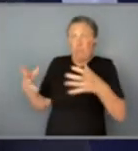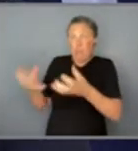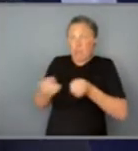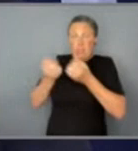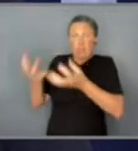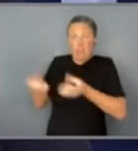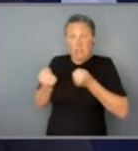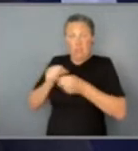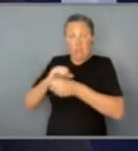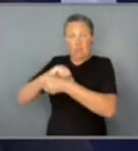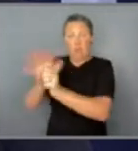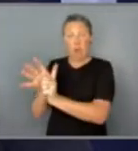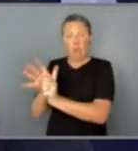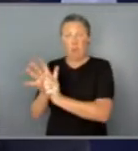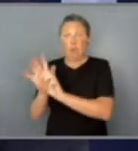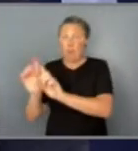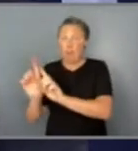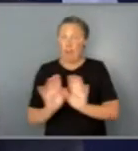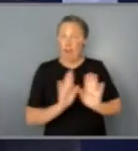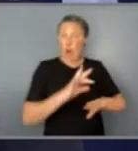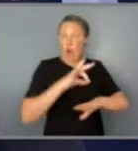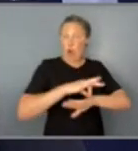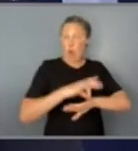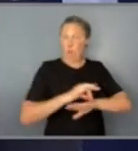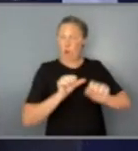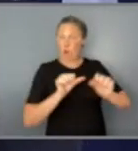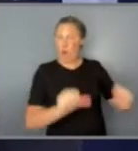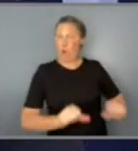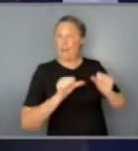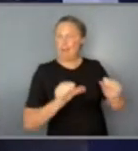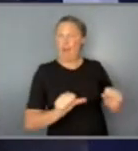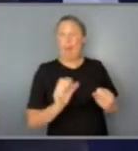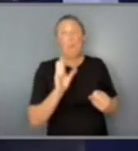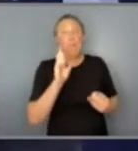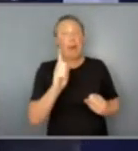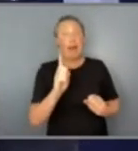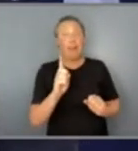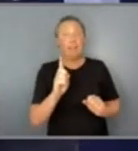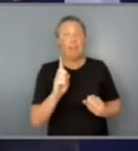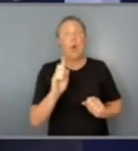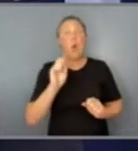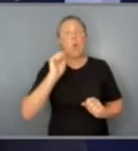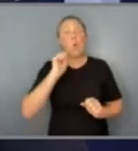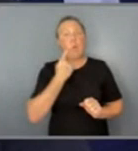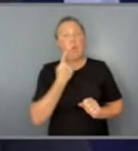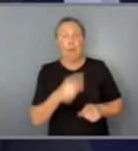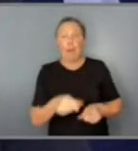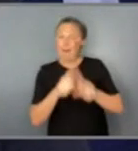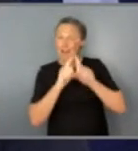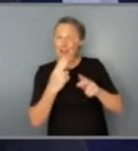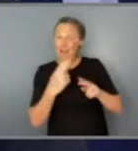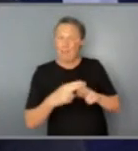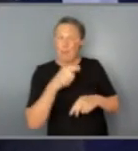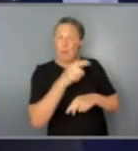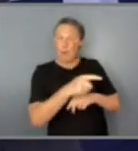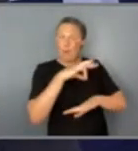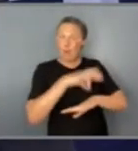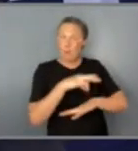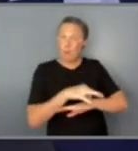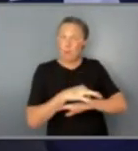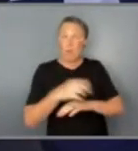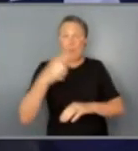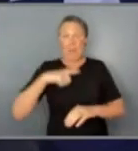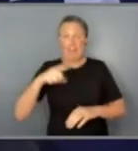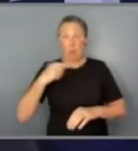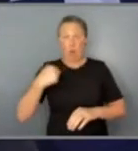in a strong position, but of course they'll be tested. And our shared goal is to ensure that we keep it that way when it comes